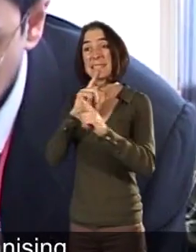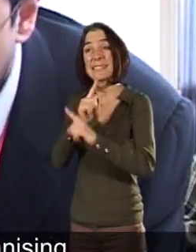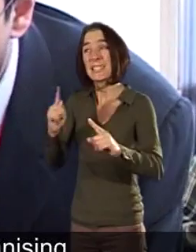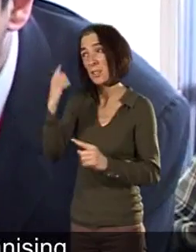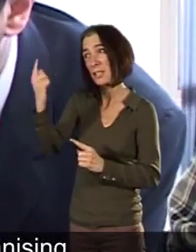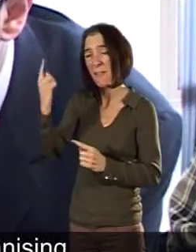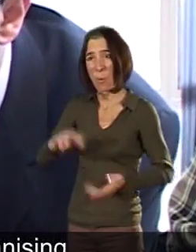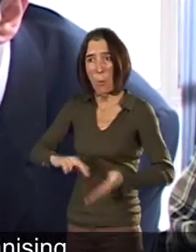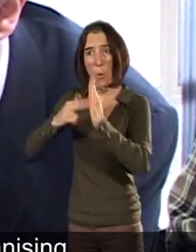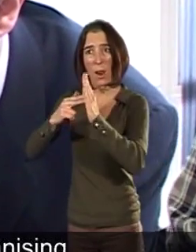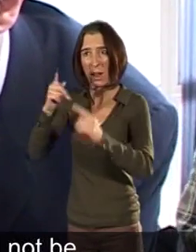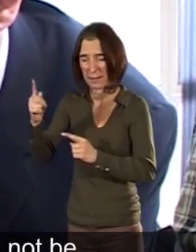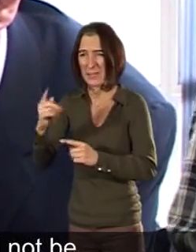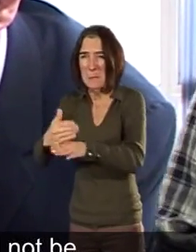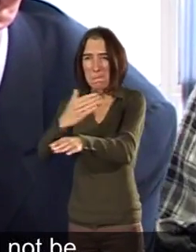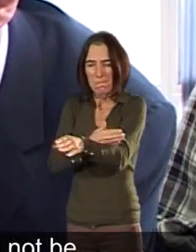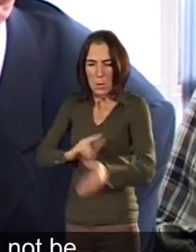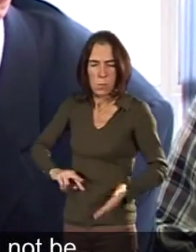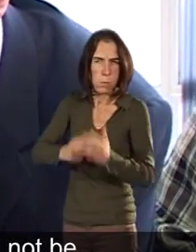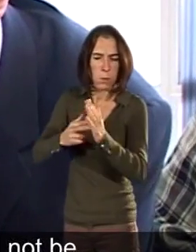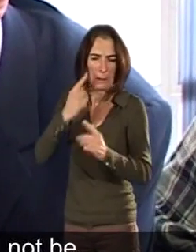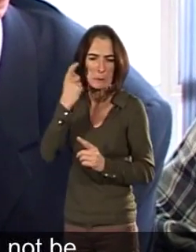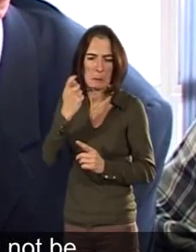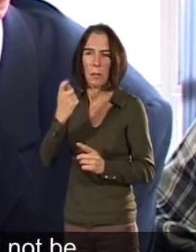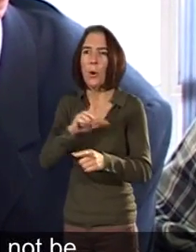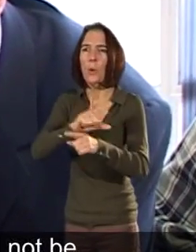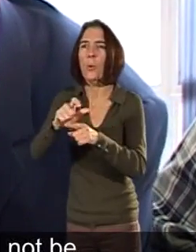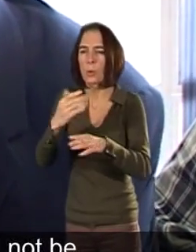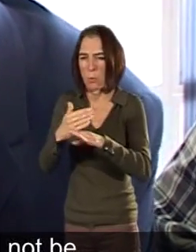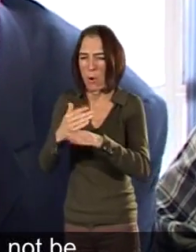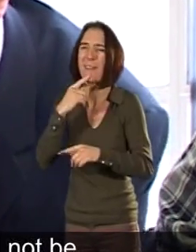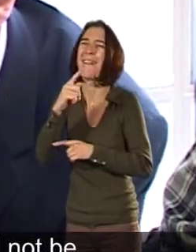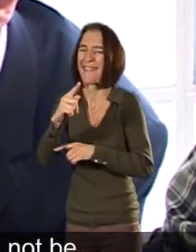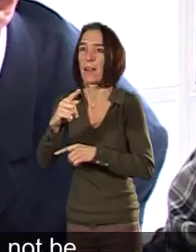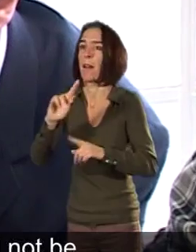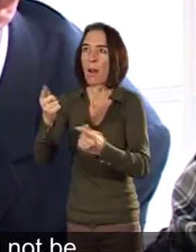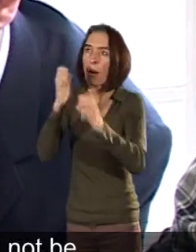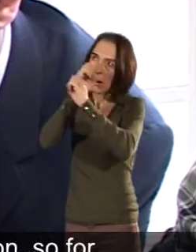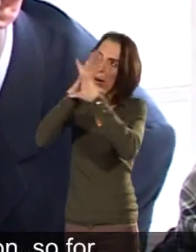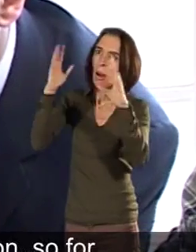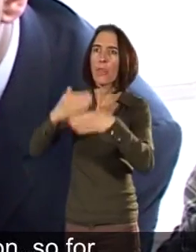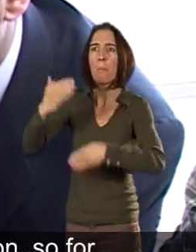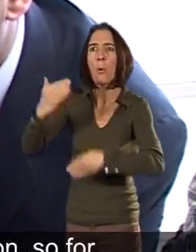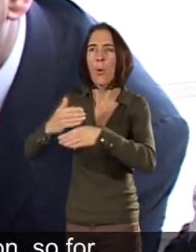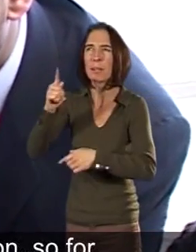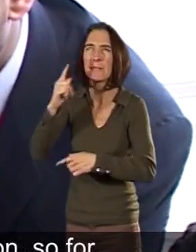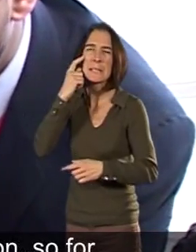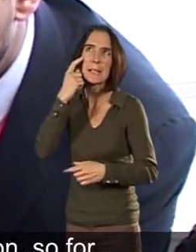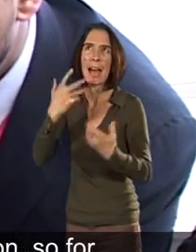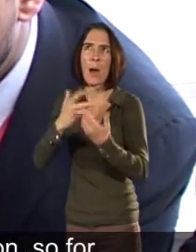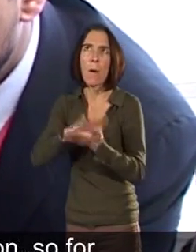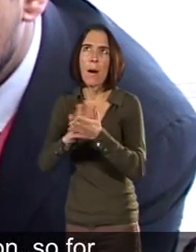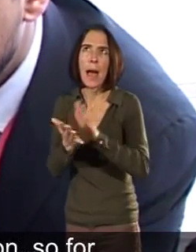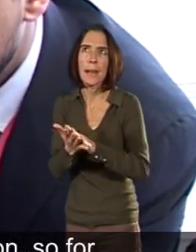organising themselves. When planning lessons, I need to take into account they will not be able to visualise the board. So I need something for them that they will